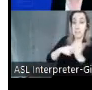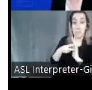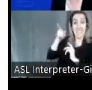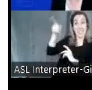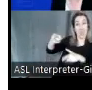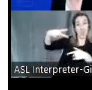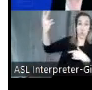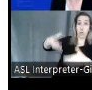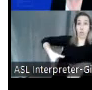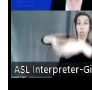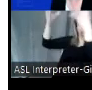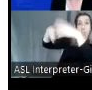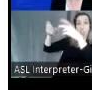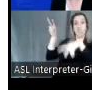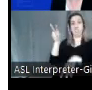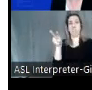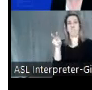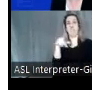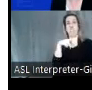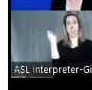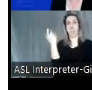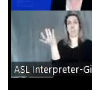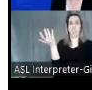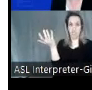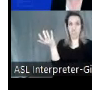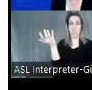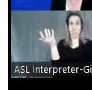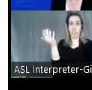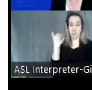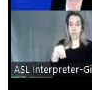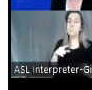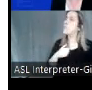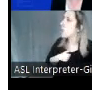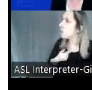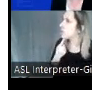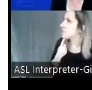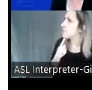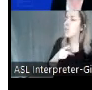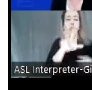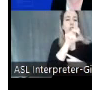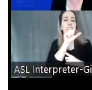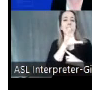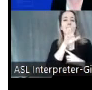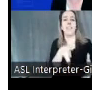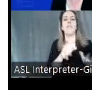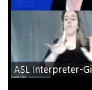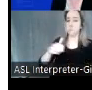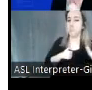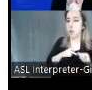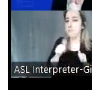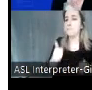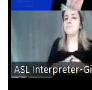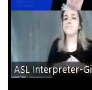disruption at that point? Seconds remaining, please. I beg your pardon? Seconds remaining, please. Oh, okay. All right.